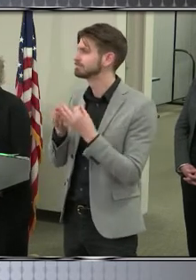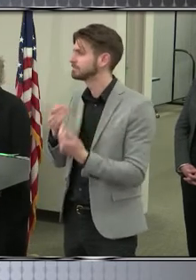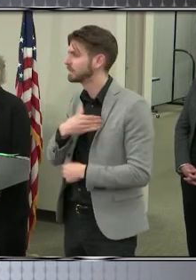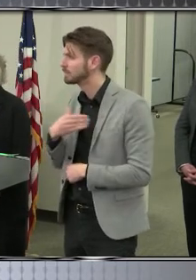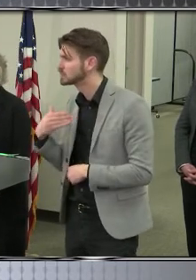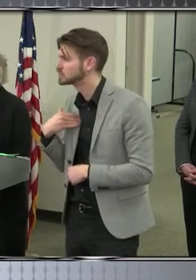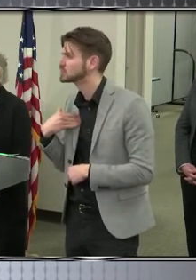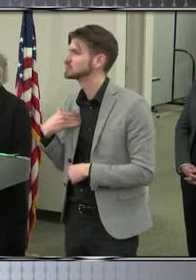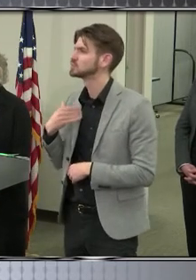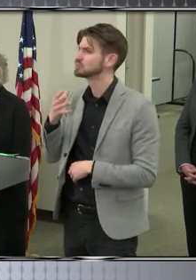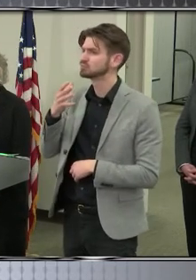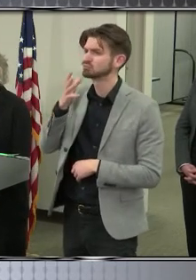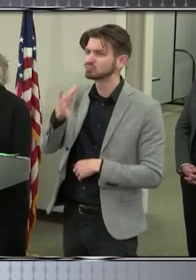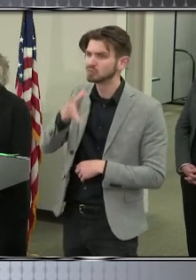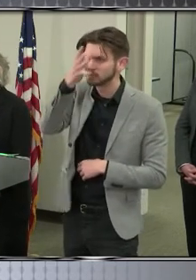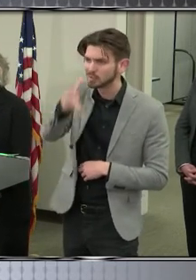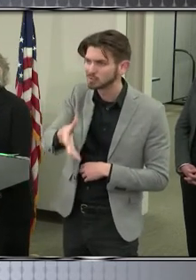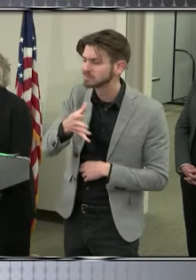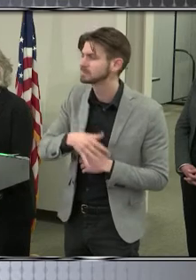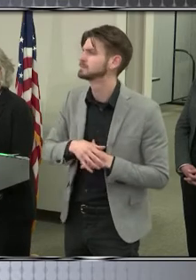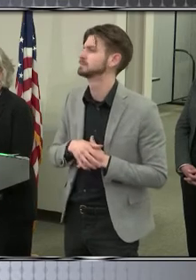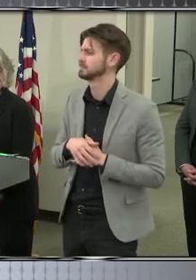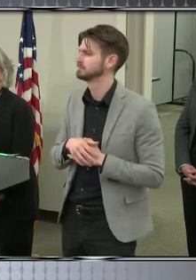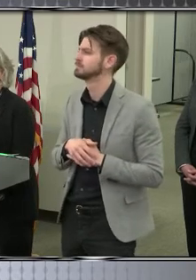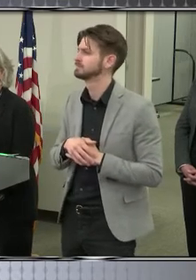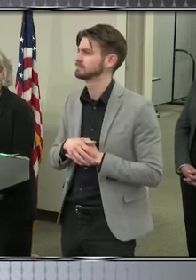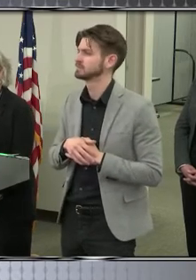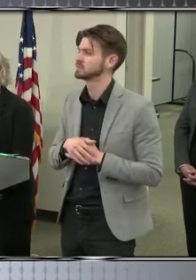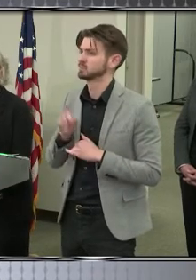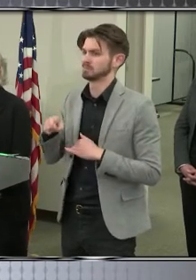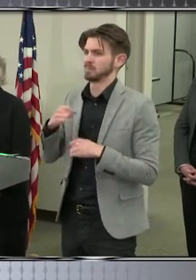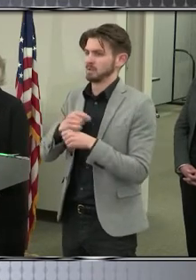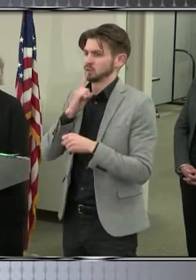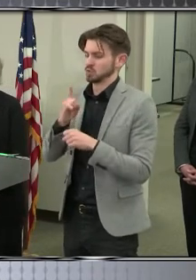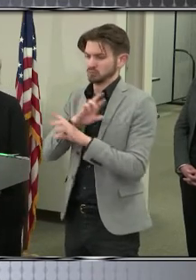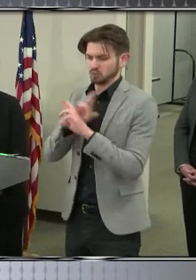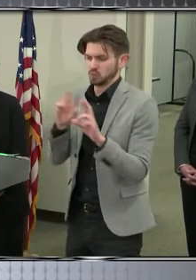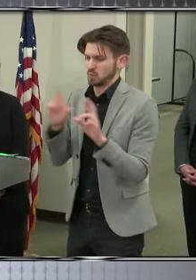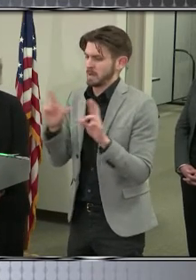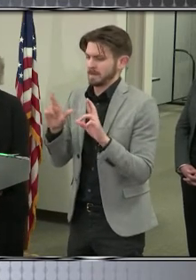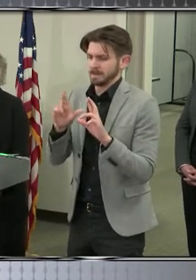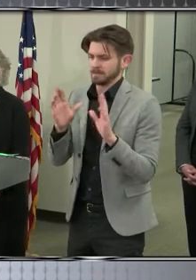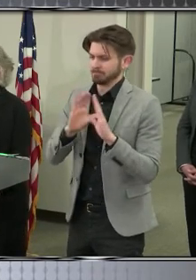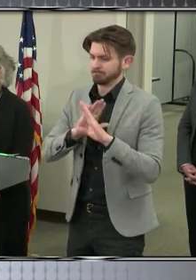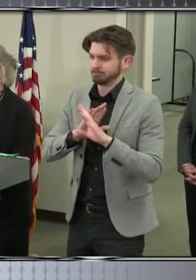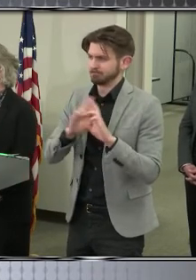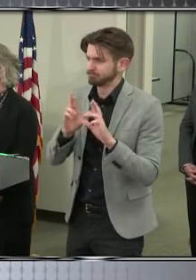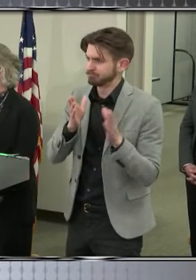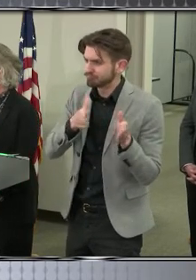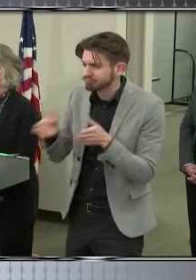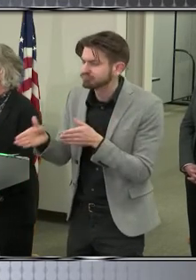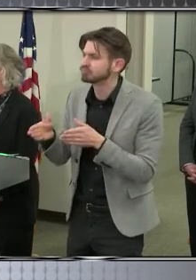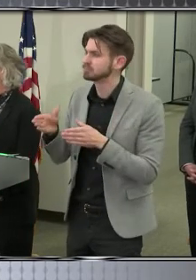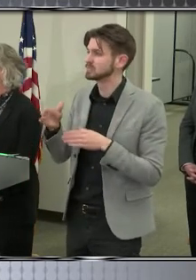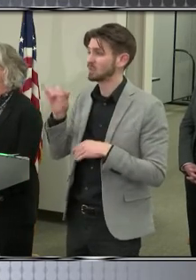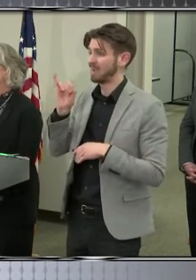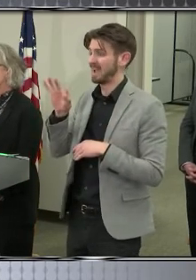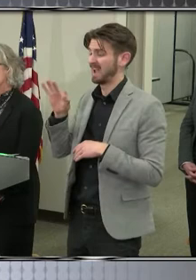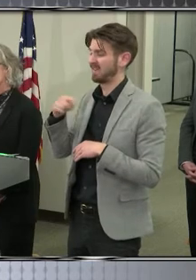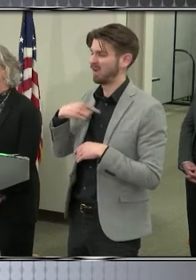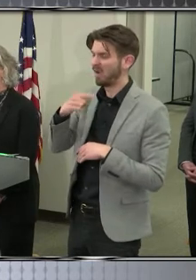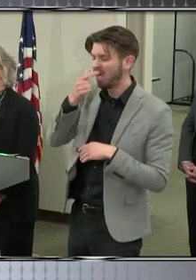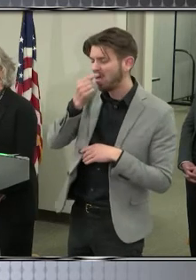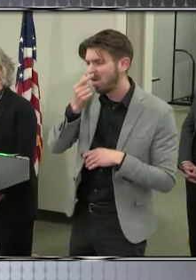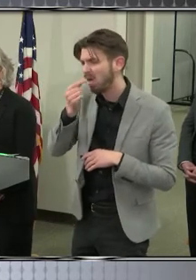and neighbors, grandparents, is that we prepare. So being prepared to stay home if you have symptoms is